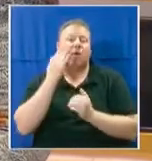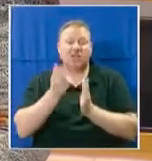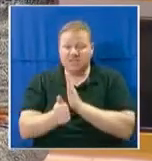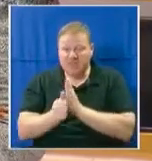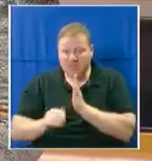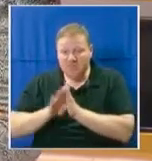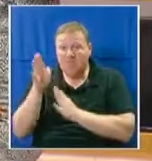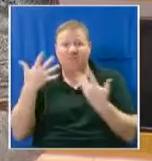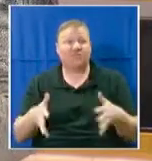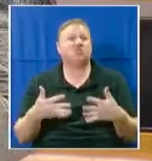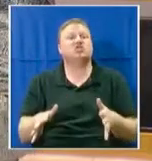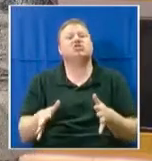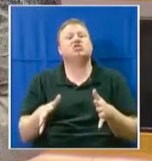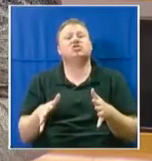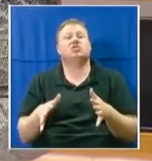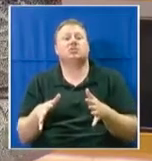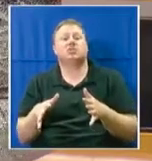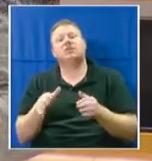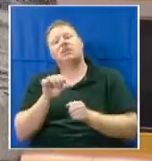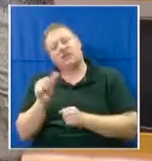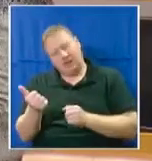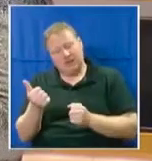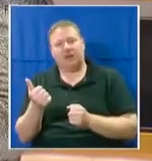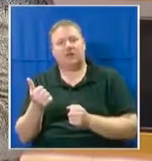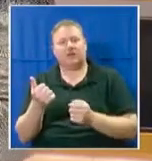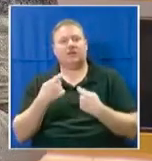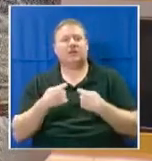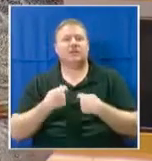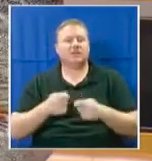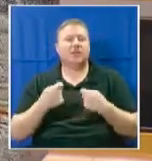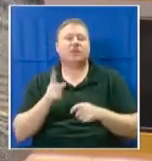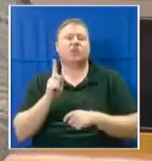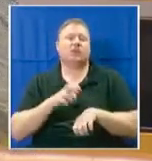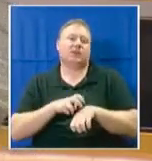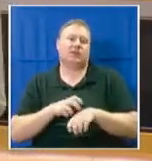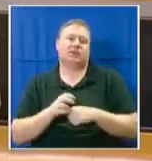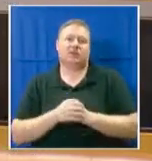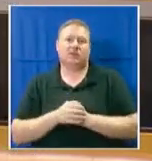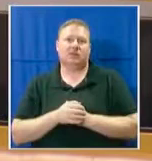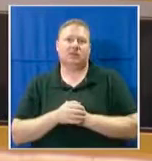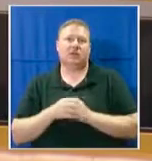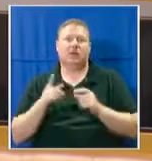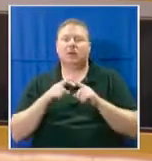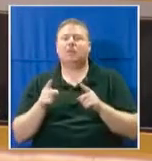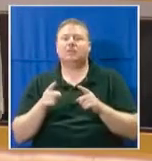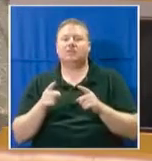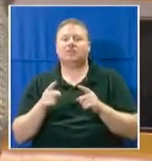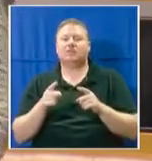capacity, they'll be able to spend what they need to spend. But also, in terms of